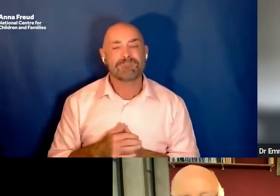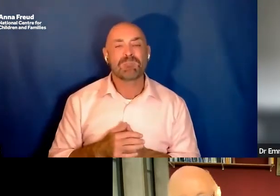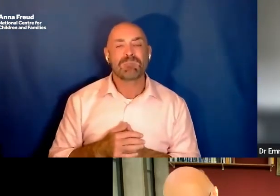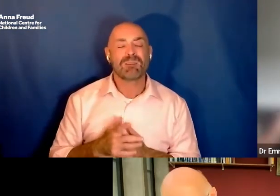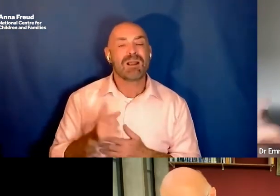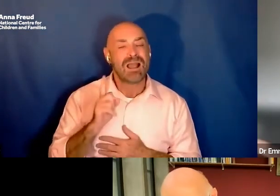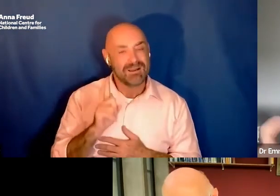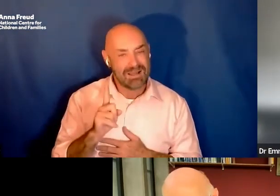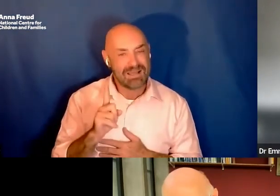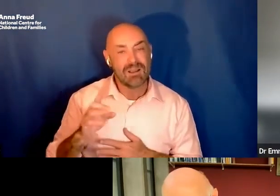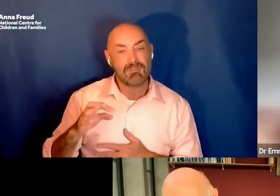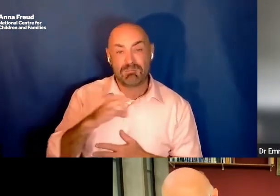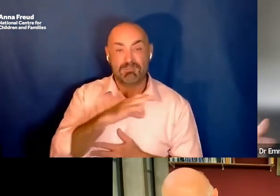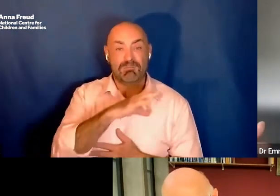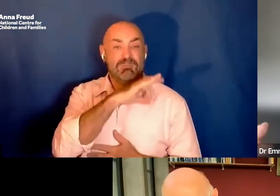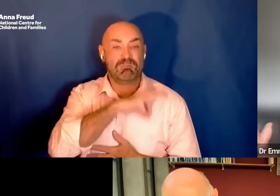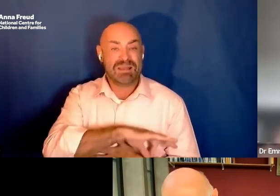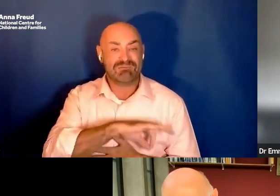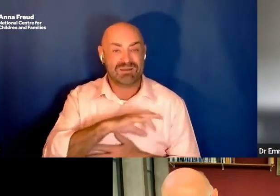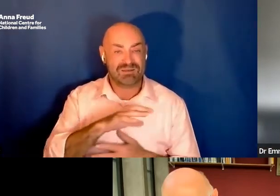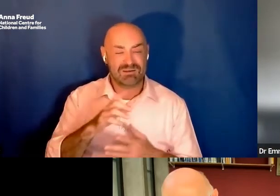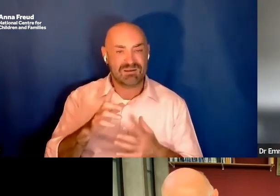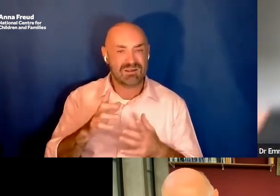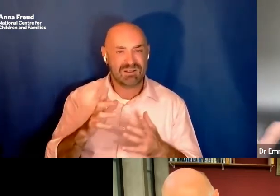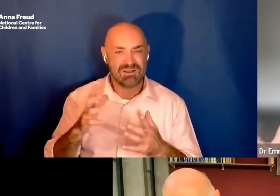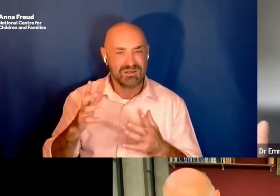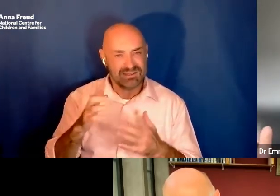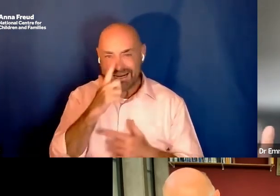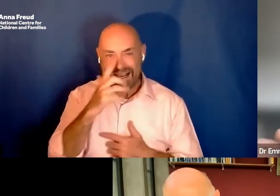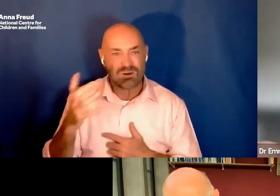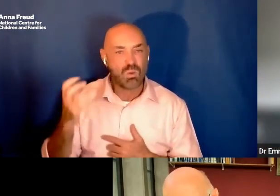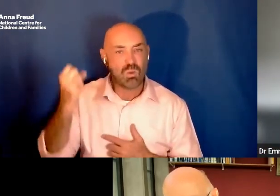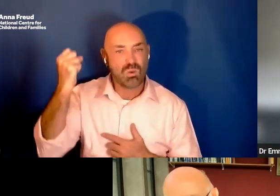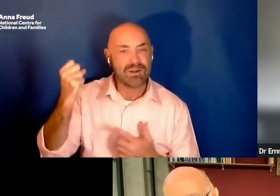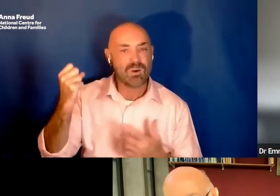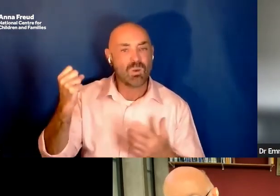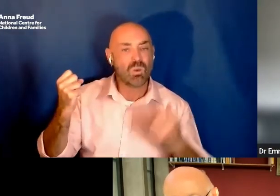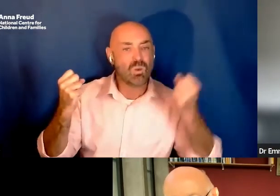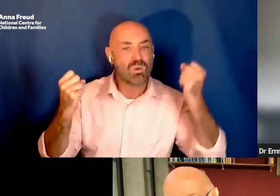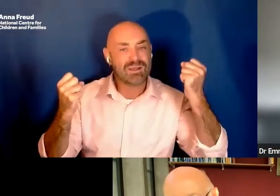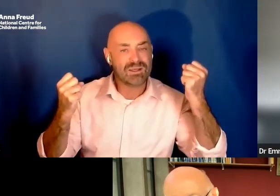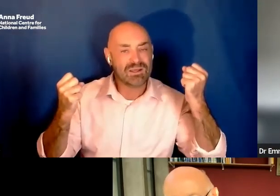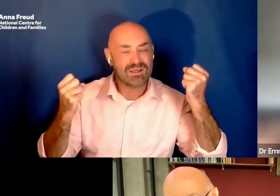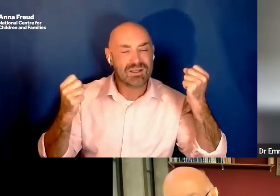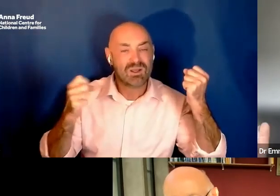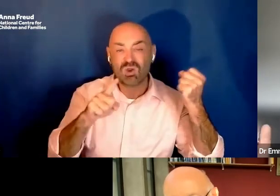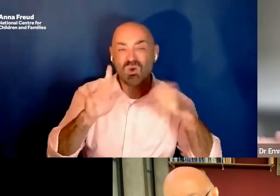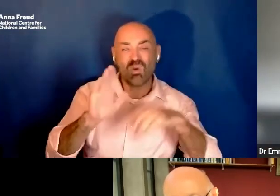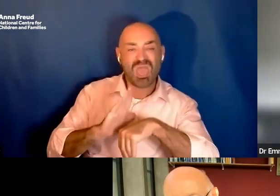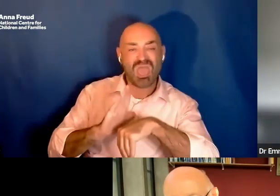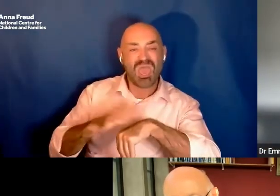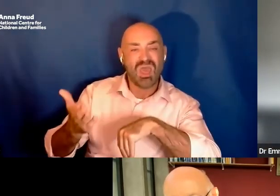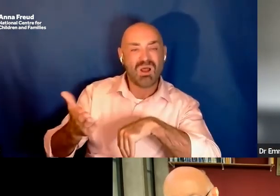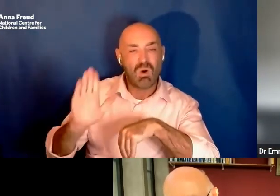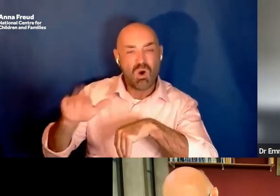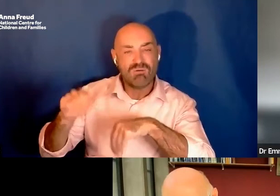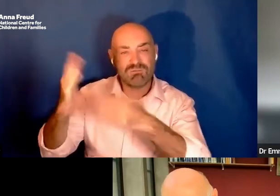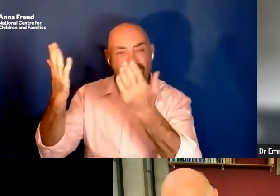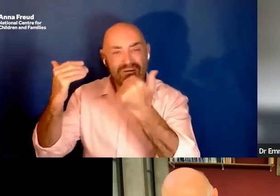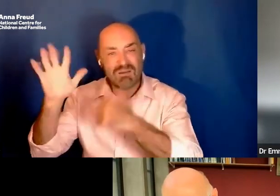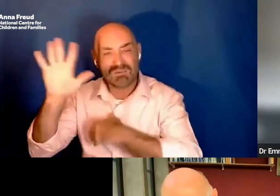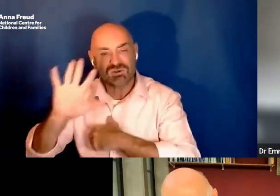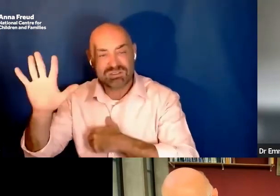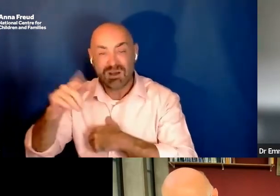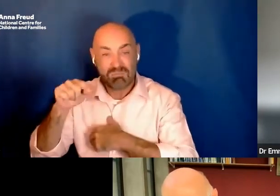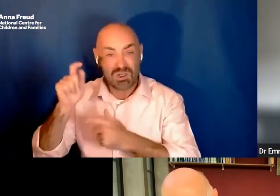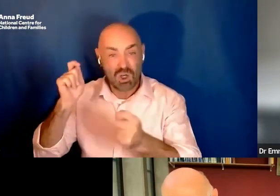action, that if we do this, there is a huge win-win. So it's, even if you didn't care about climate change, actually making these